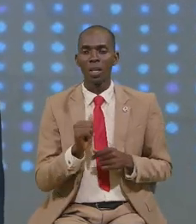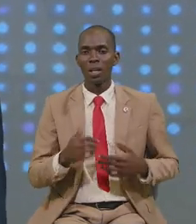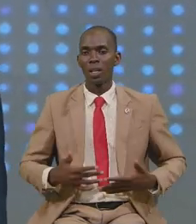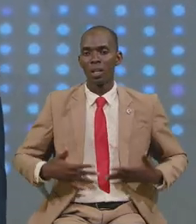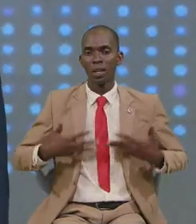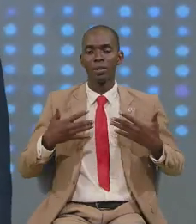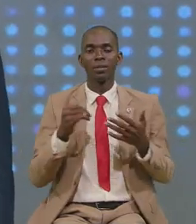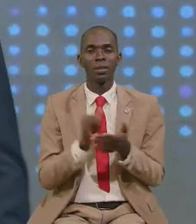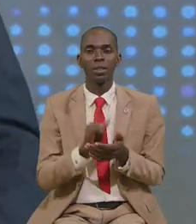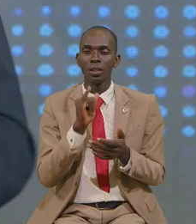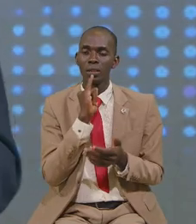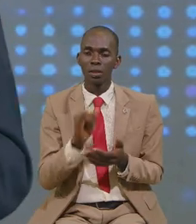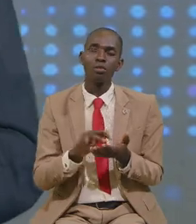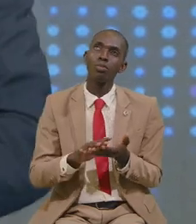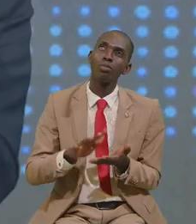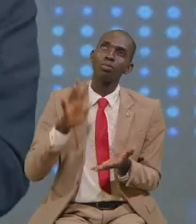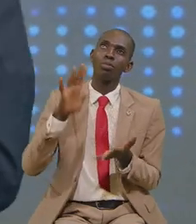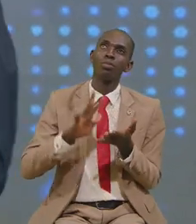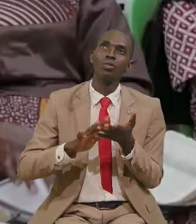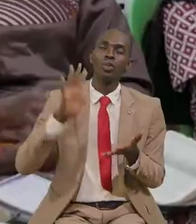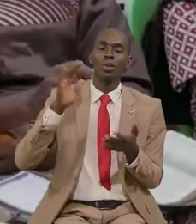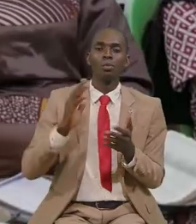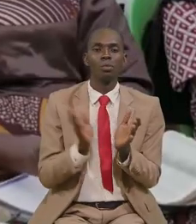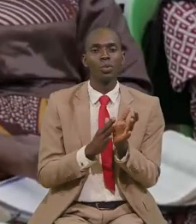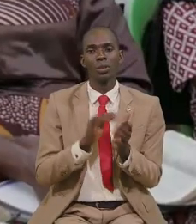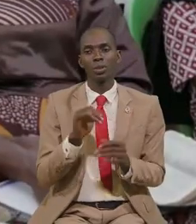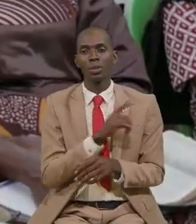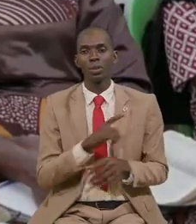is glorifying unto the Lord. In